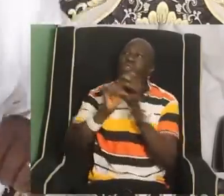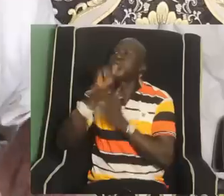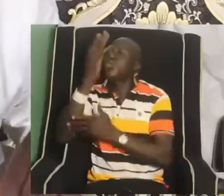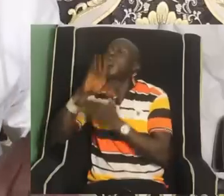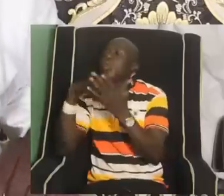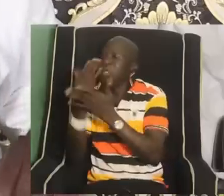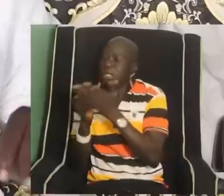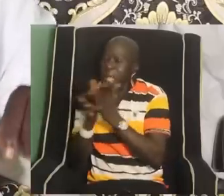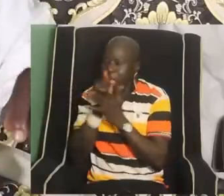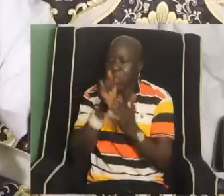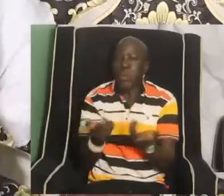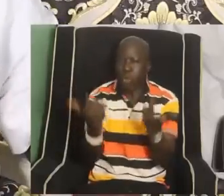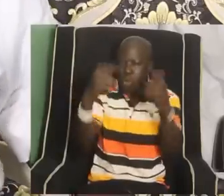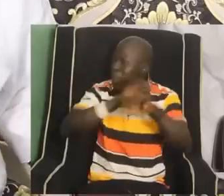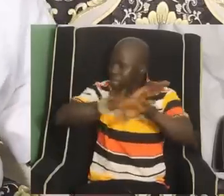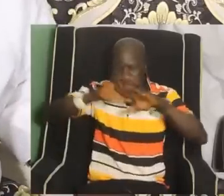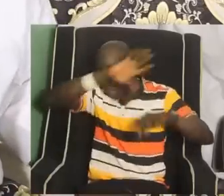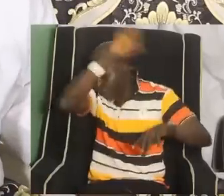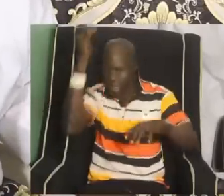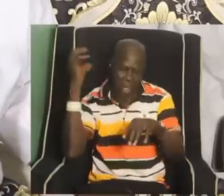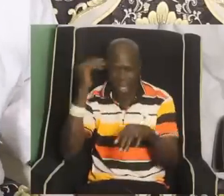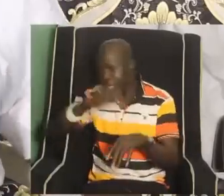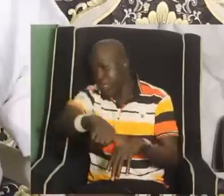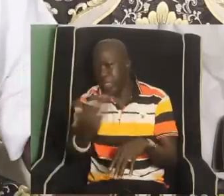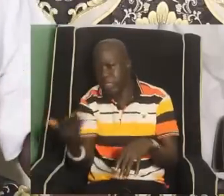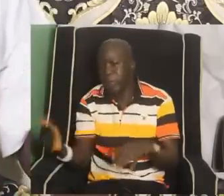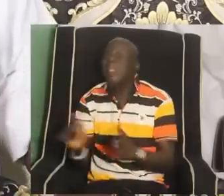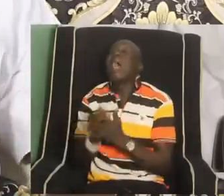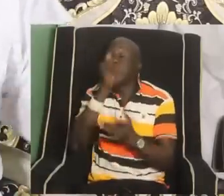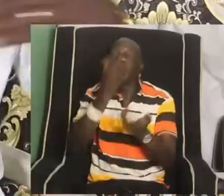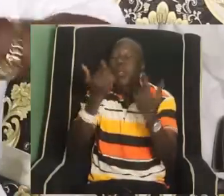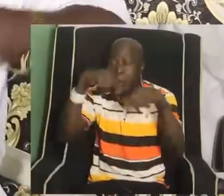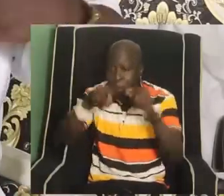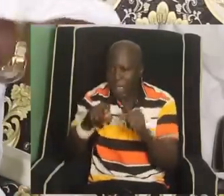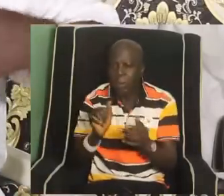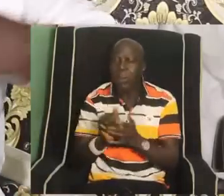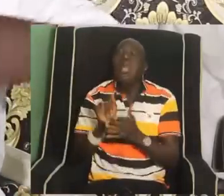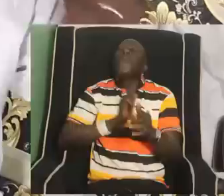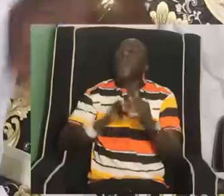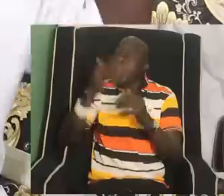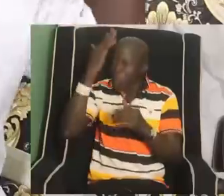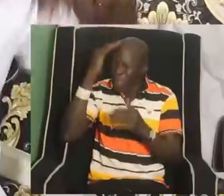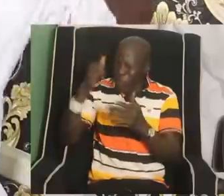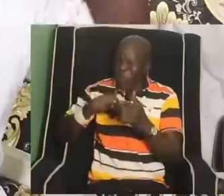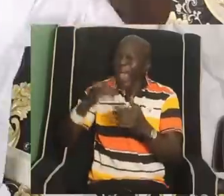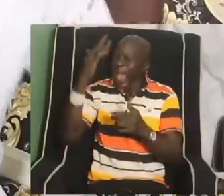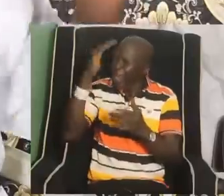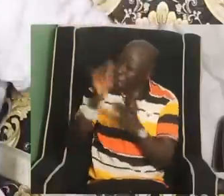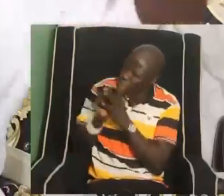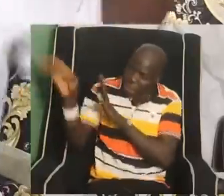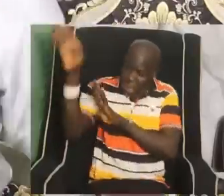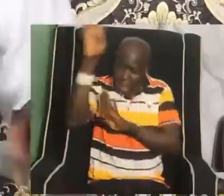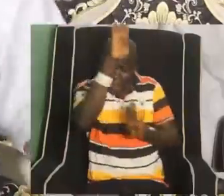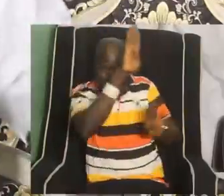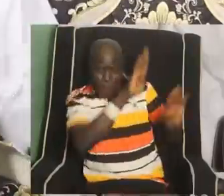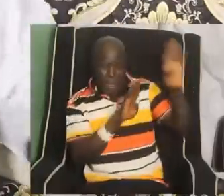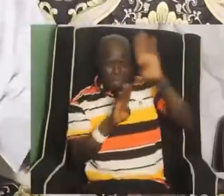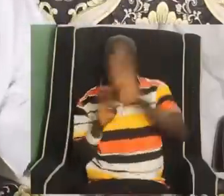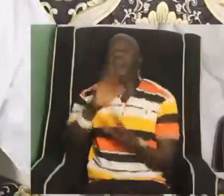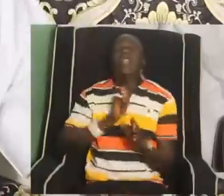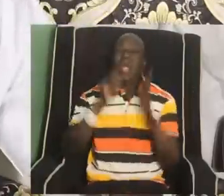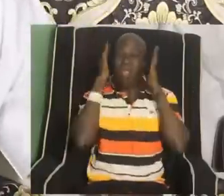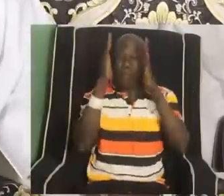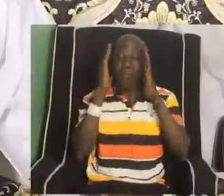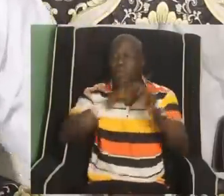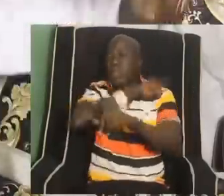that I'm coming. Wọ́n gbọ́ kankan jù bẹ́ẹ̀ lọ. They did not hear anything more than that. Mò ń bọ̀. I'm coming. Èmi ni mo mọ ogun tó ń jà bí ta ti bí mi. I'm the one that know the